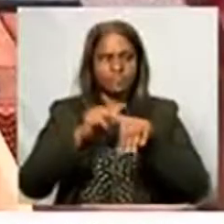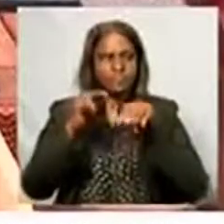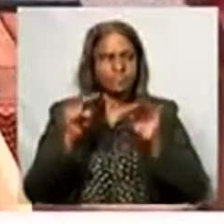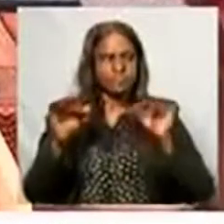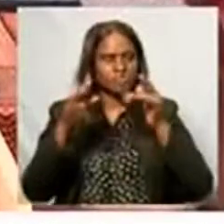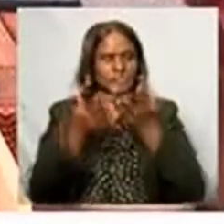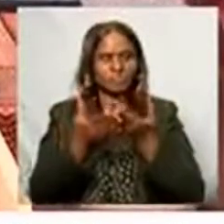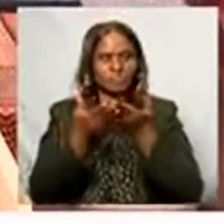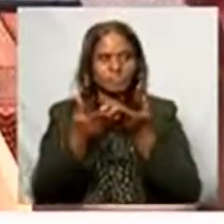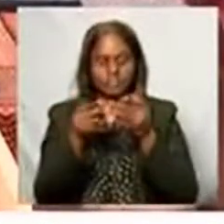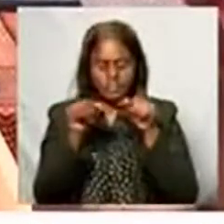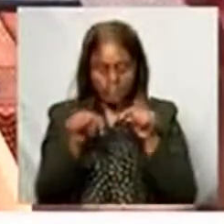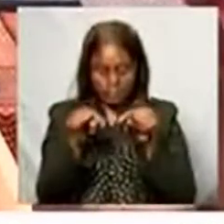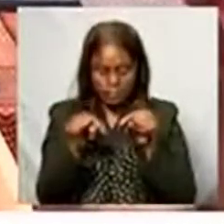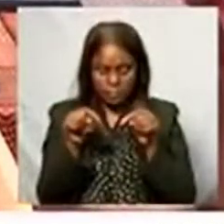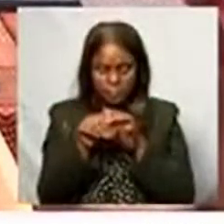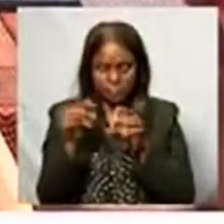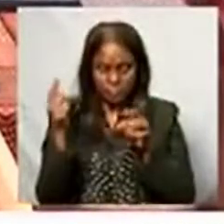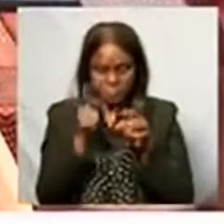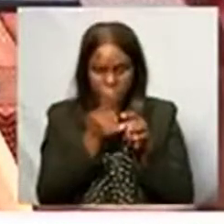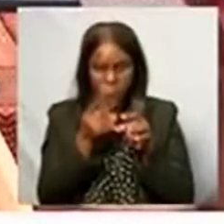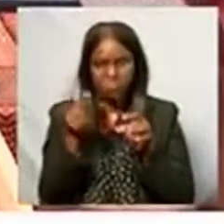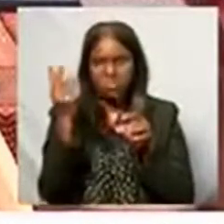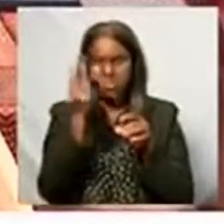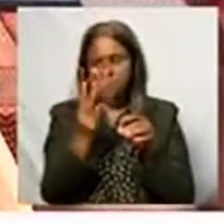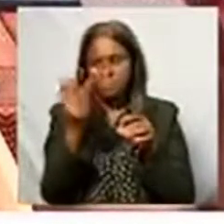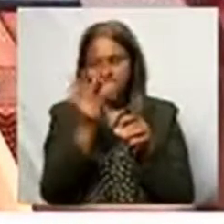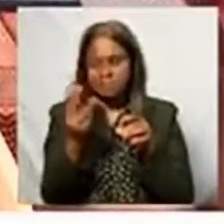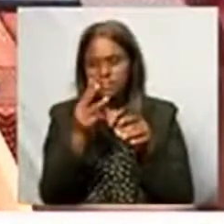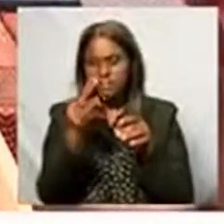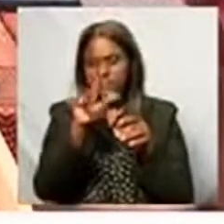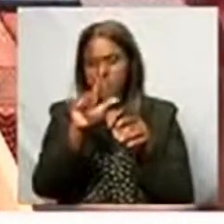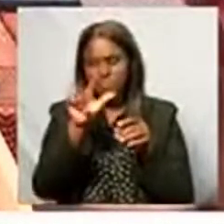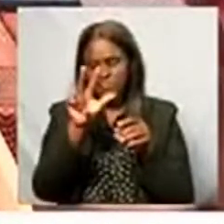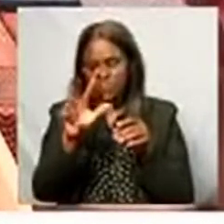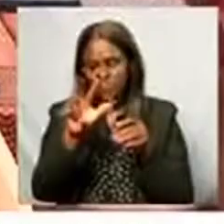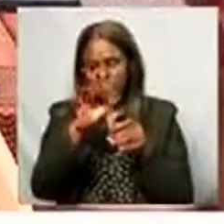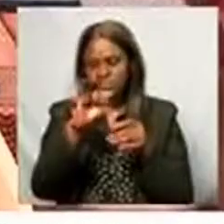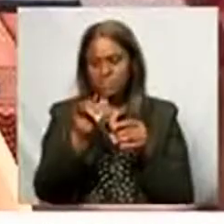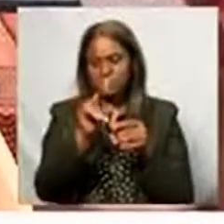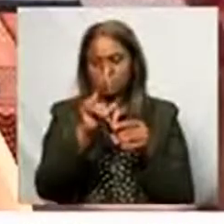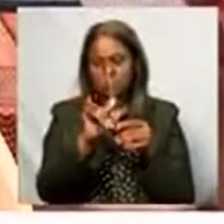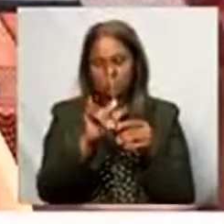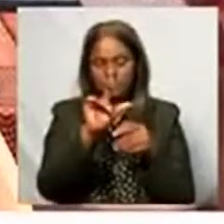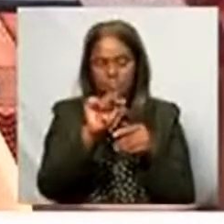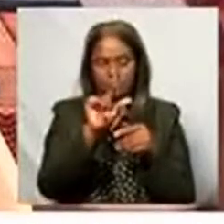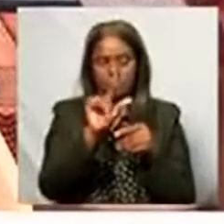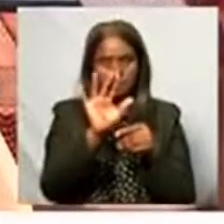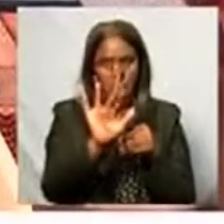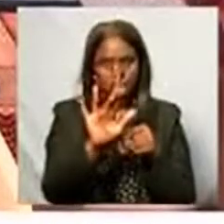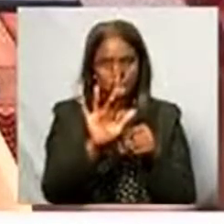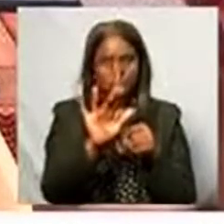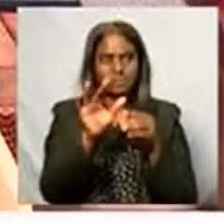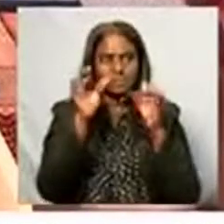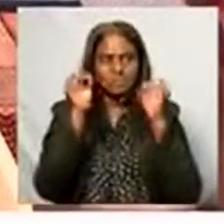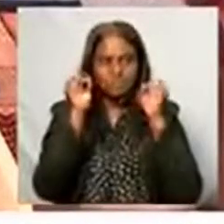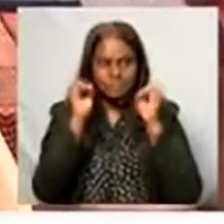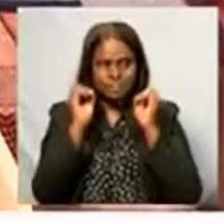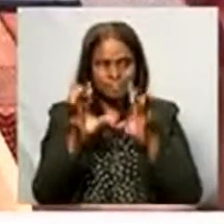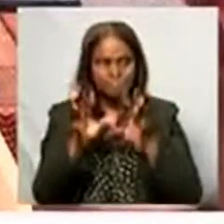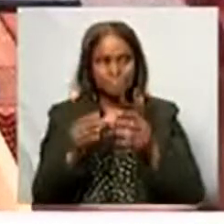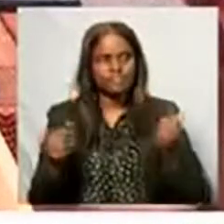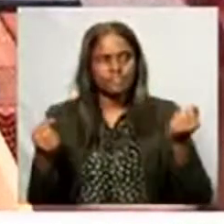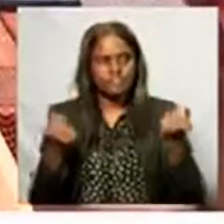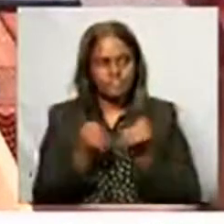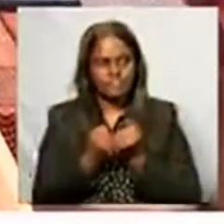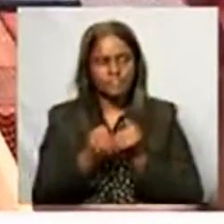Assembly, laid on the table of the House on Wednesday, 23rd July 2025. As many as are